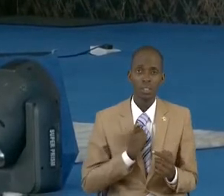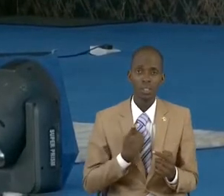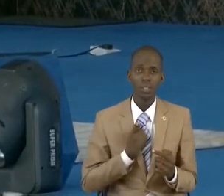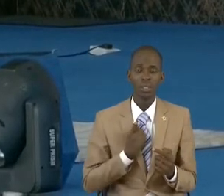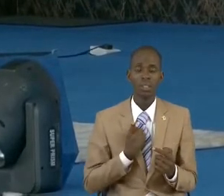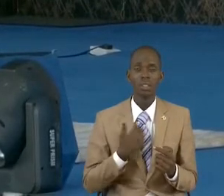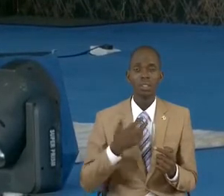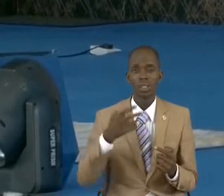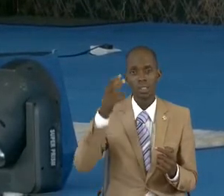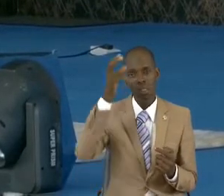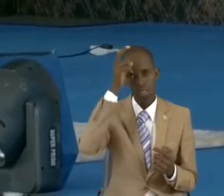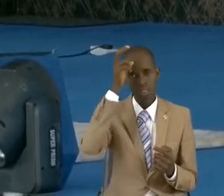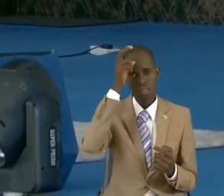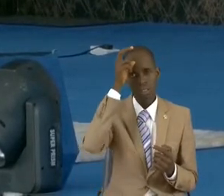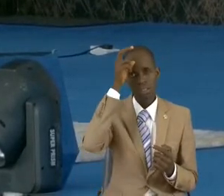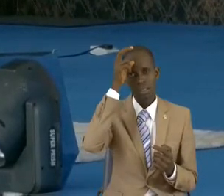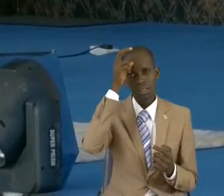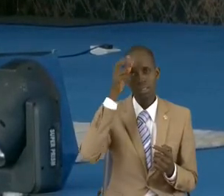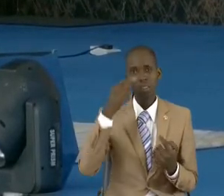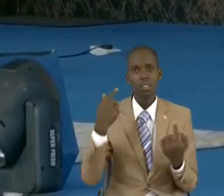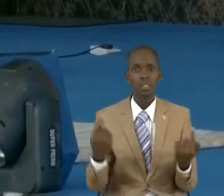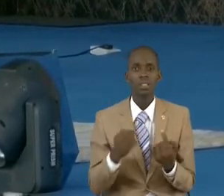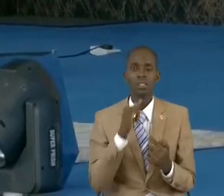Satan, sin is your master.